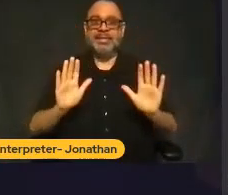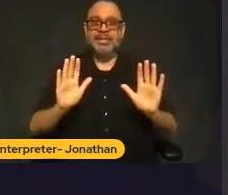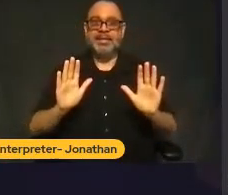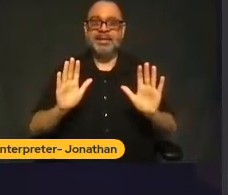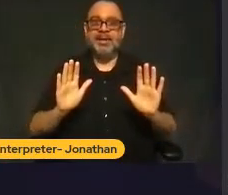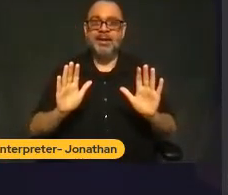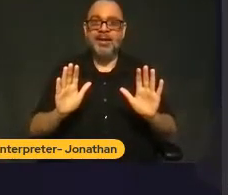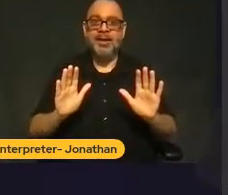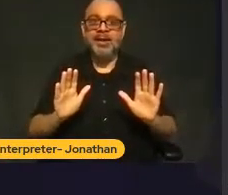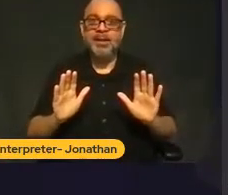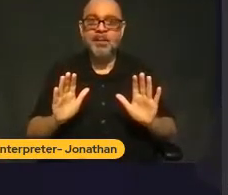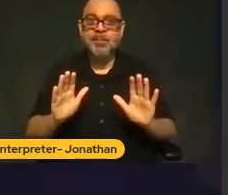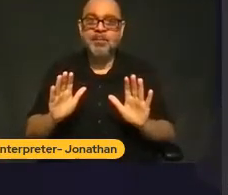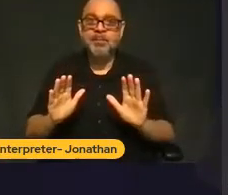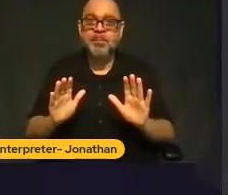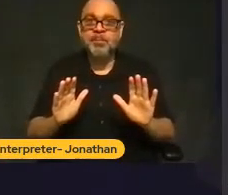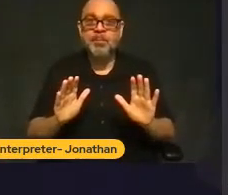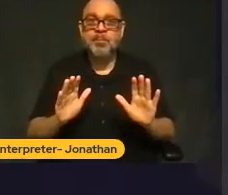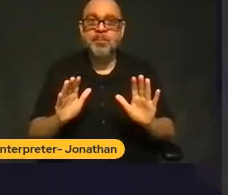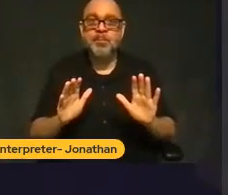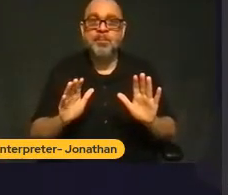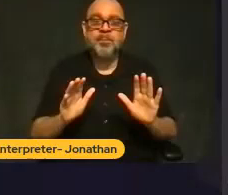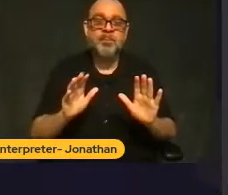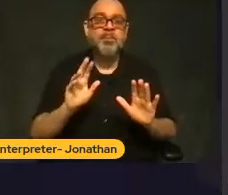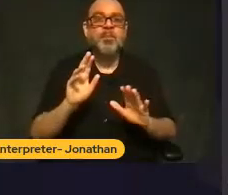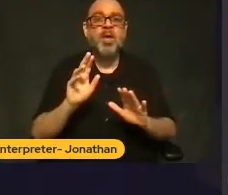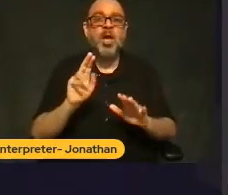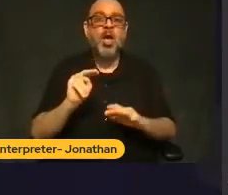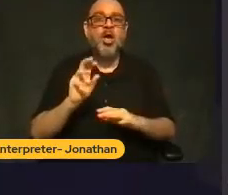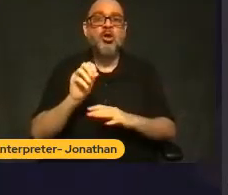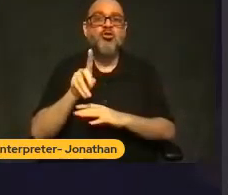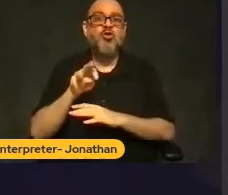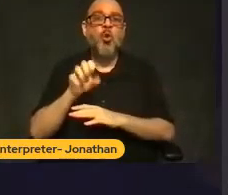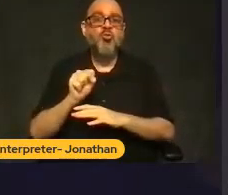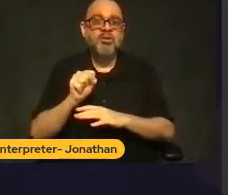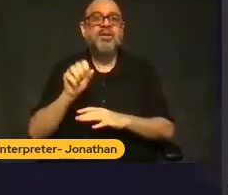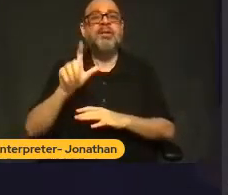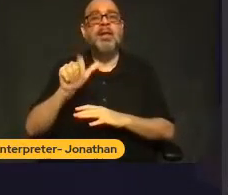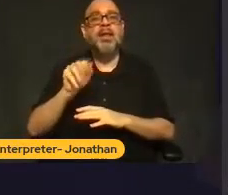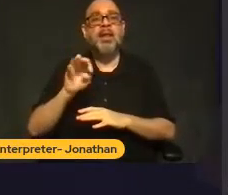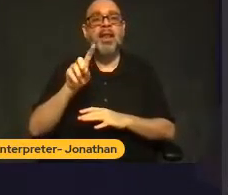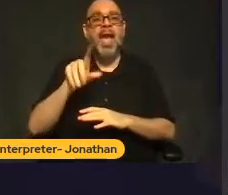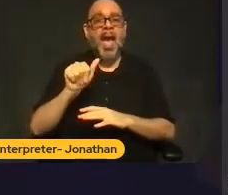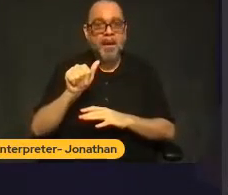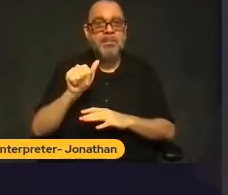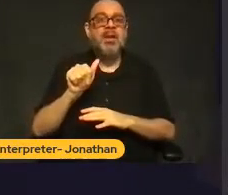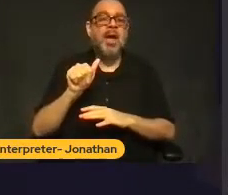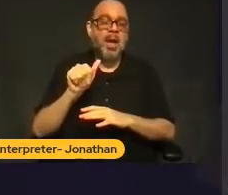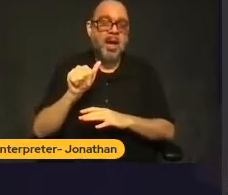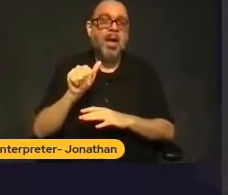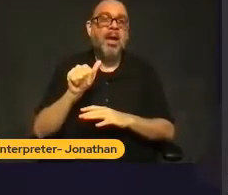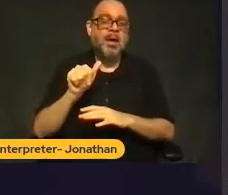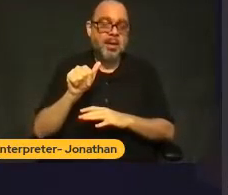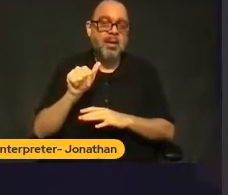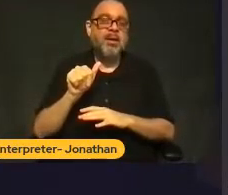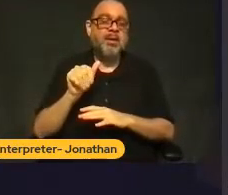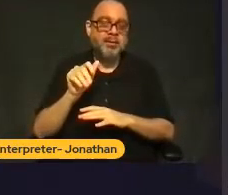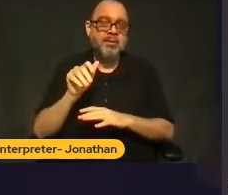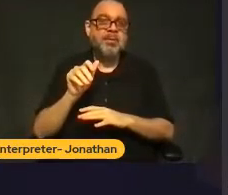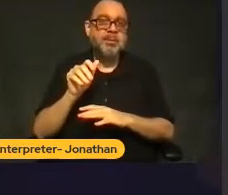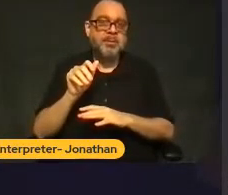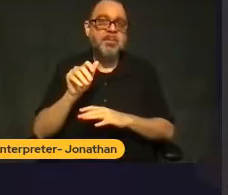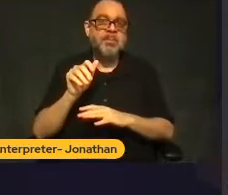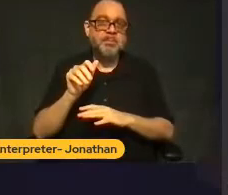Node.js lambda module. And create a lambda function, Node.js function, this, whatever, create user.